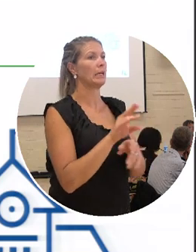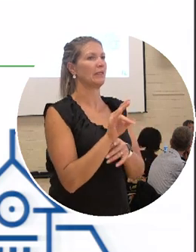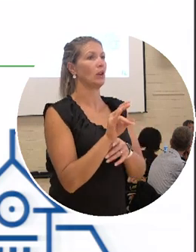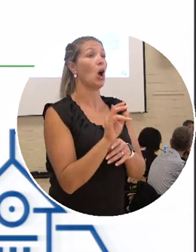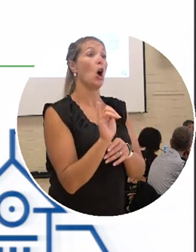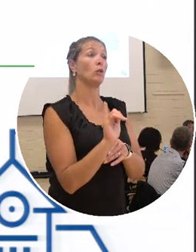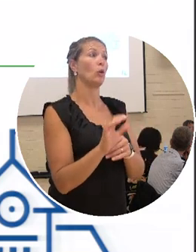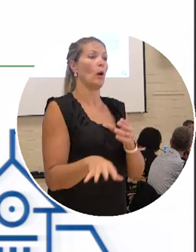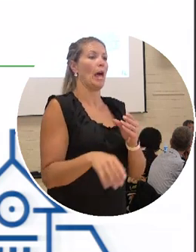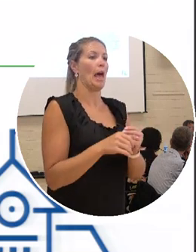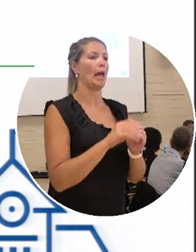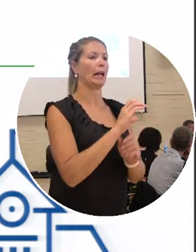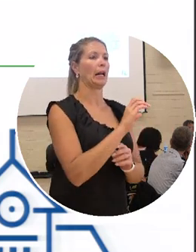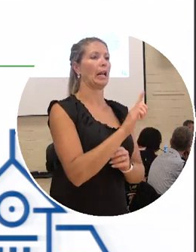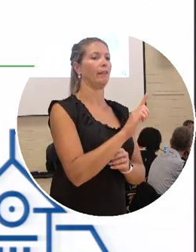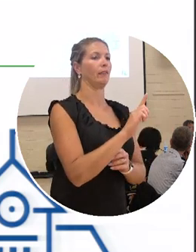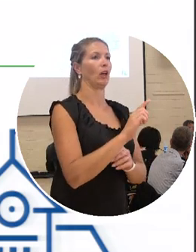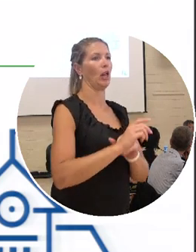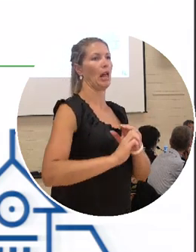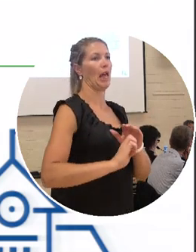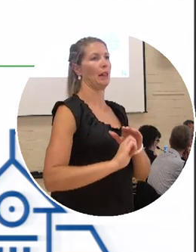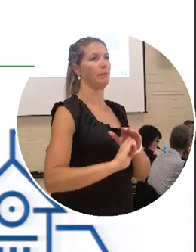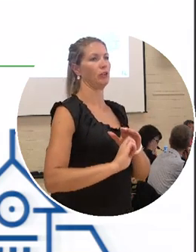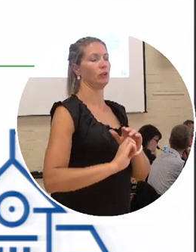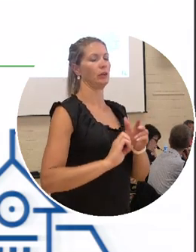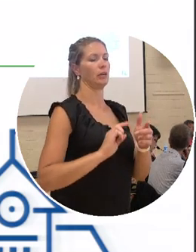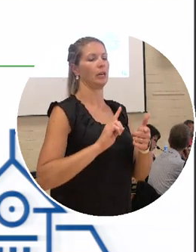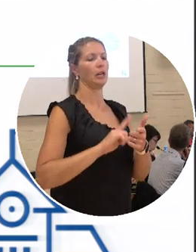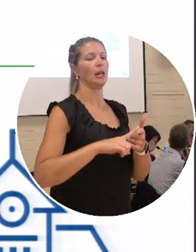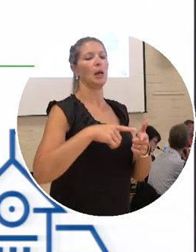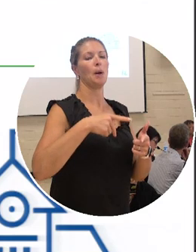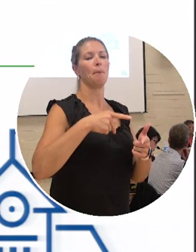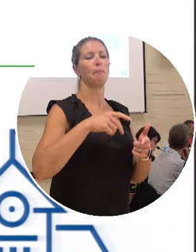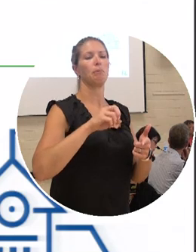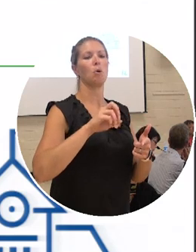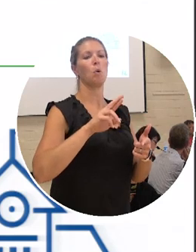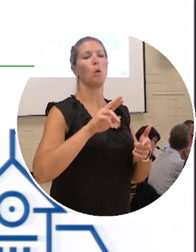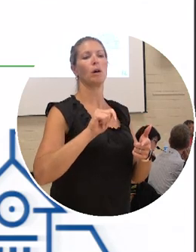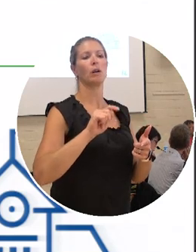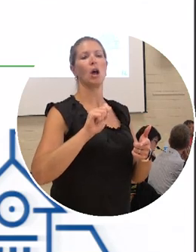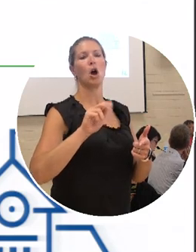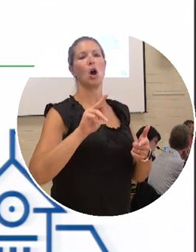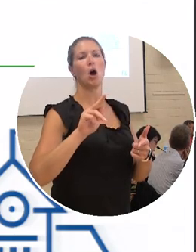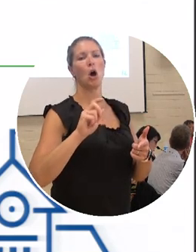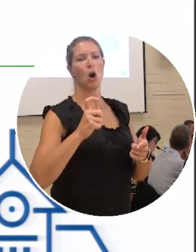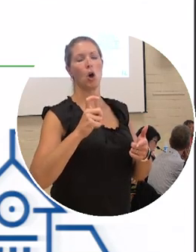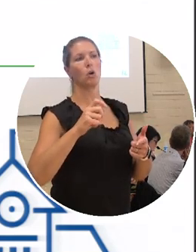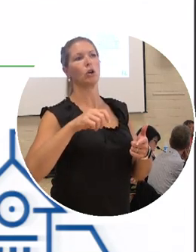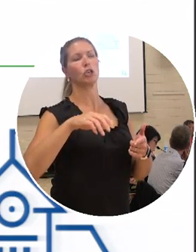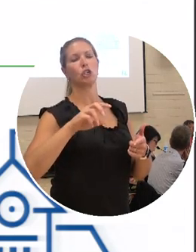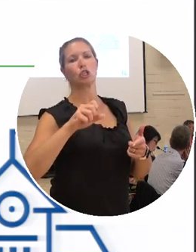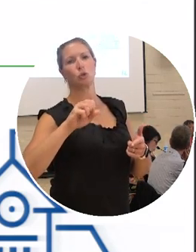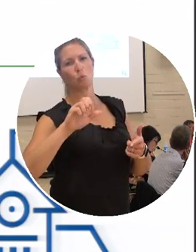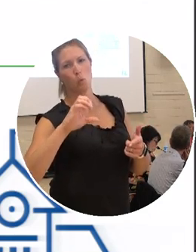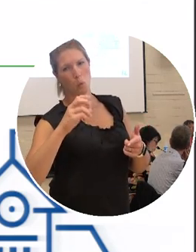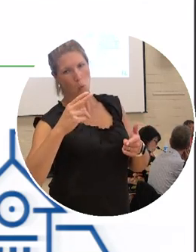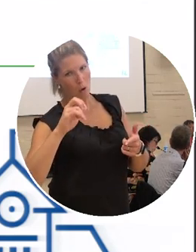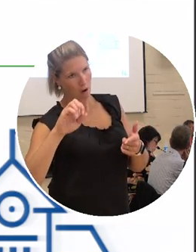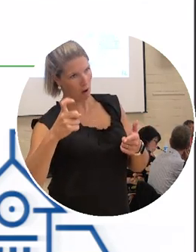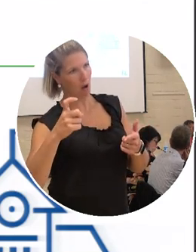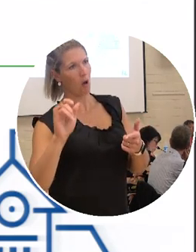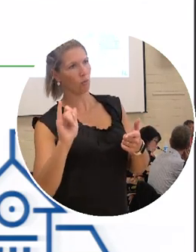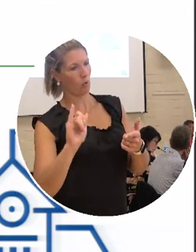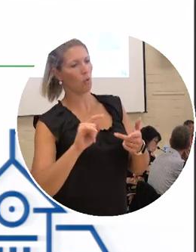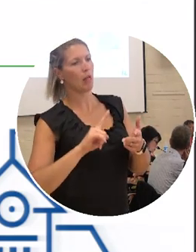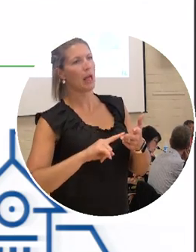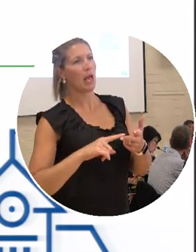Primary, St. Teresa's in Portageois, and Our Lady of Labrador in West St. Modeste. Of the 9 remaining of that